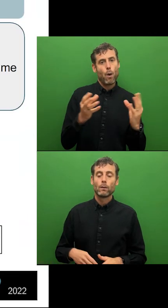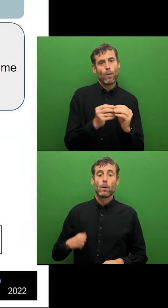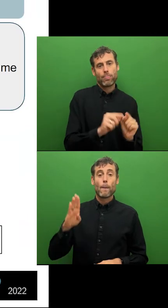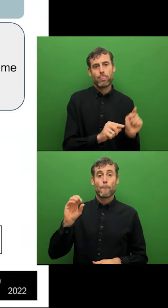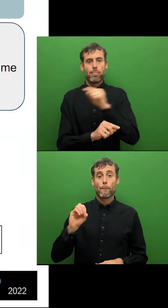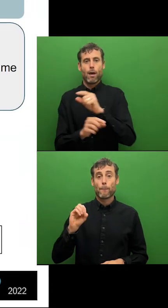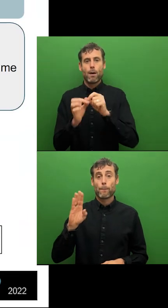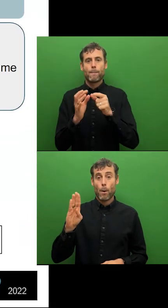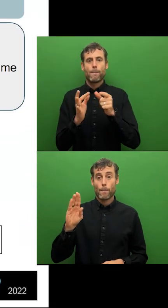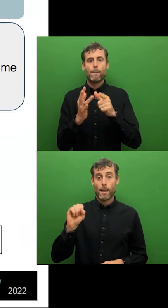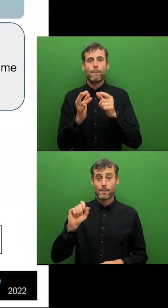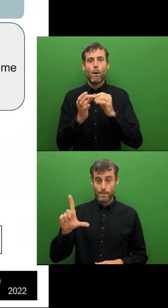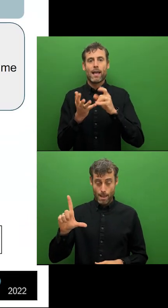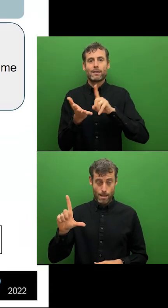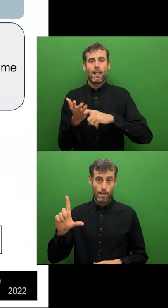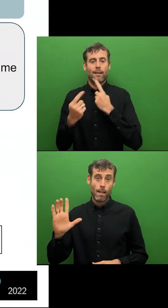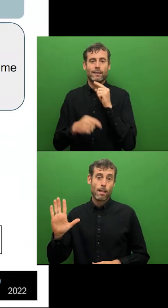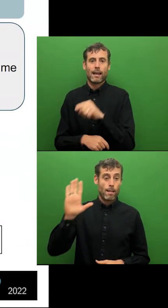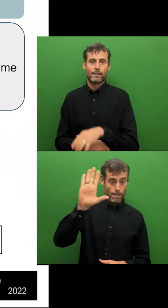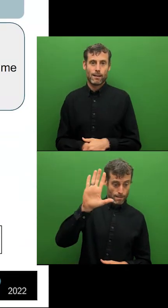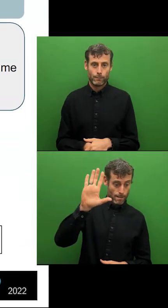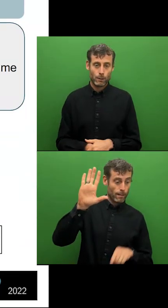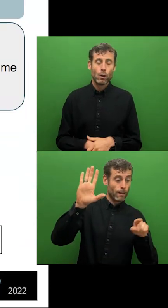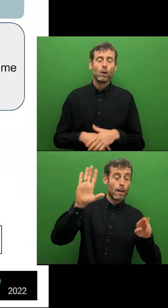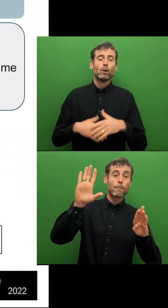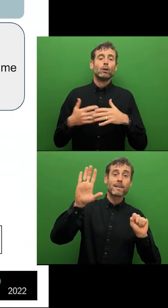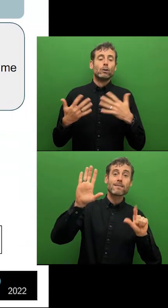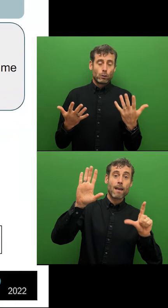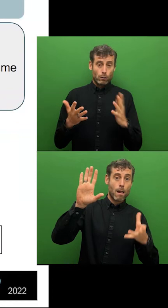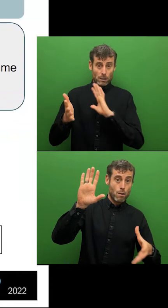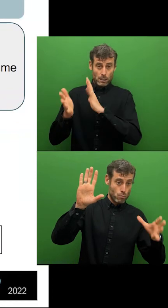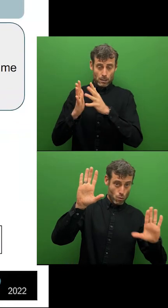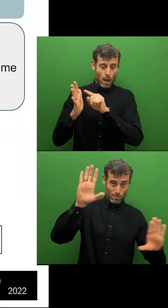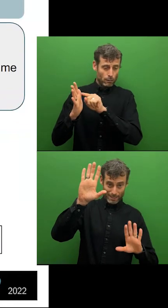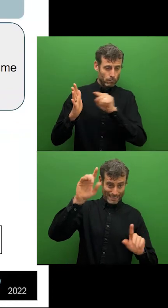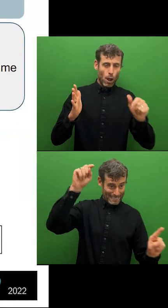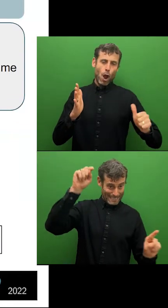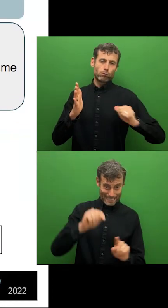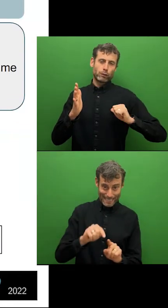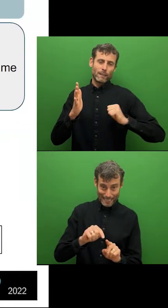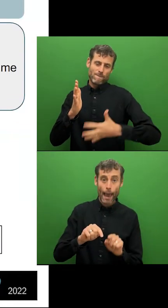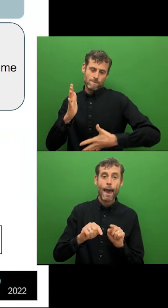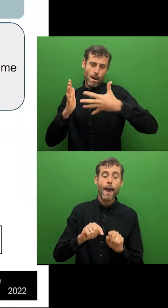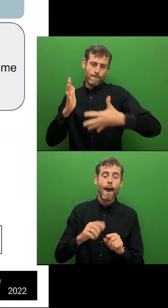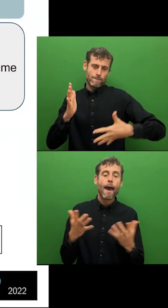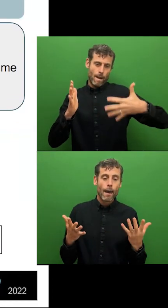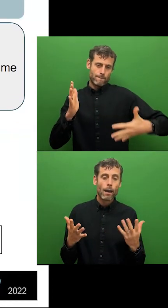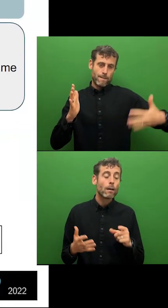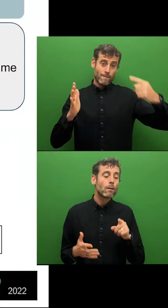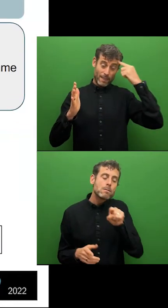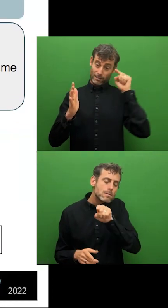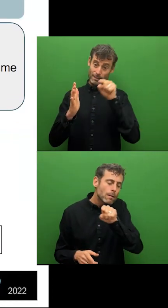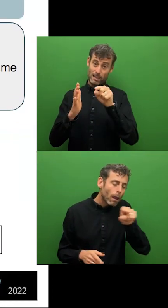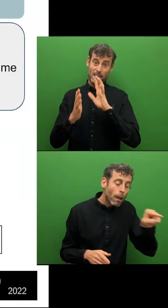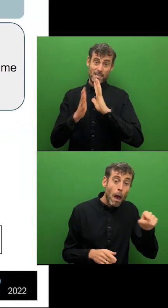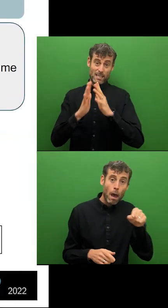predicts signs at each frame, and in particular, we look at the top 5 predictions at each frame. If the query